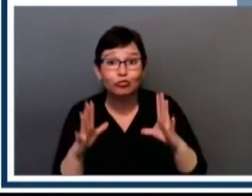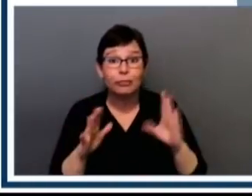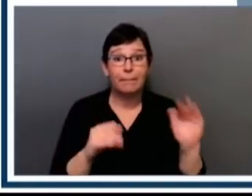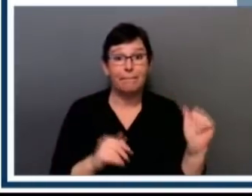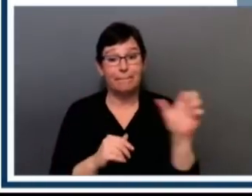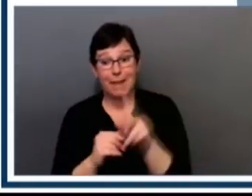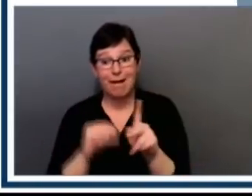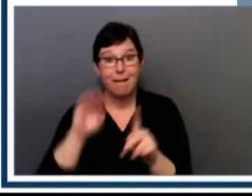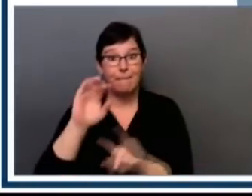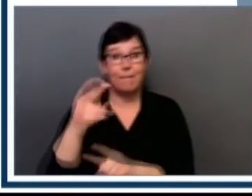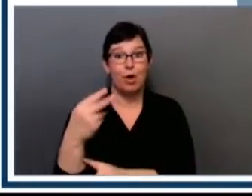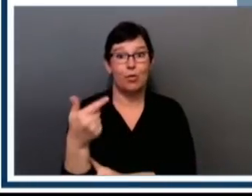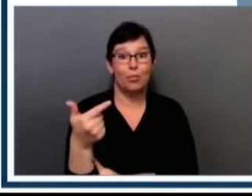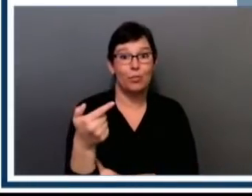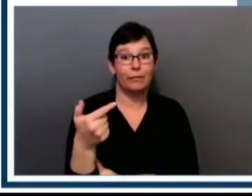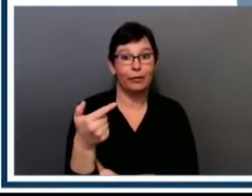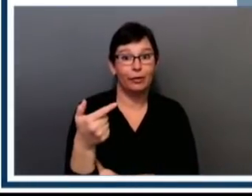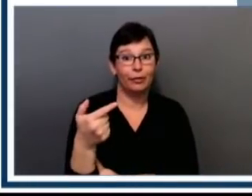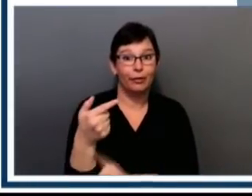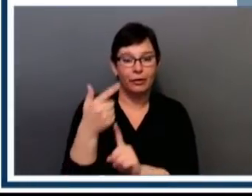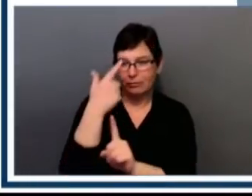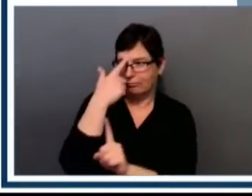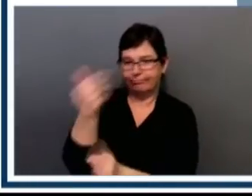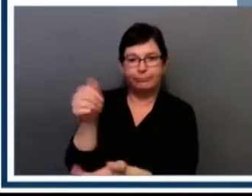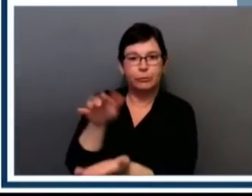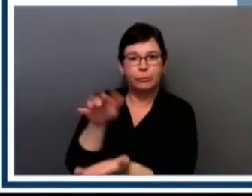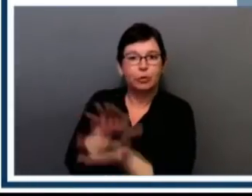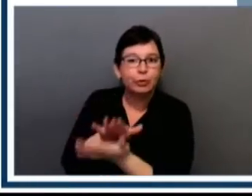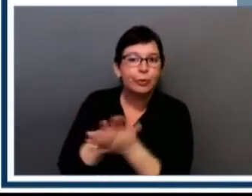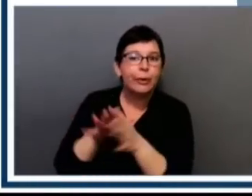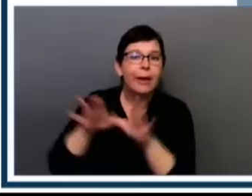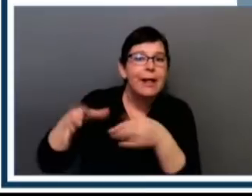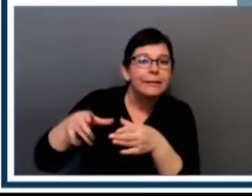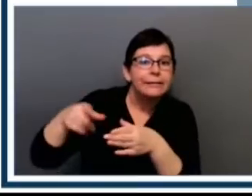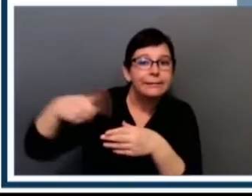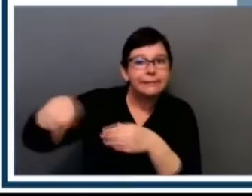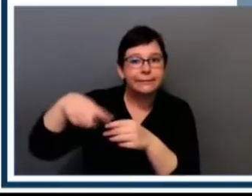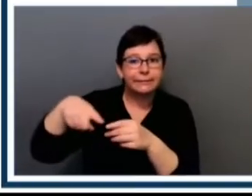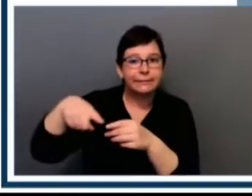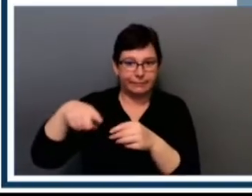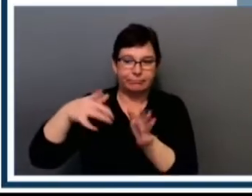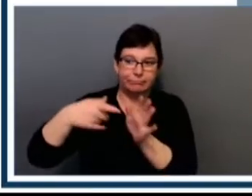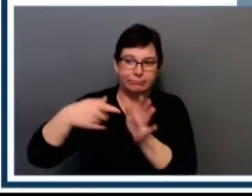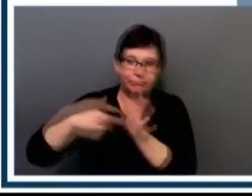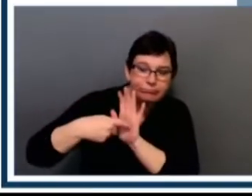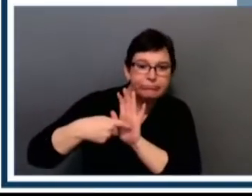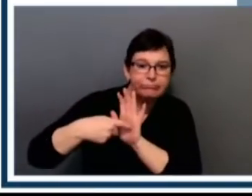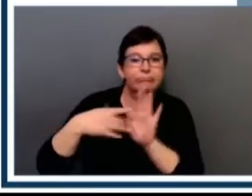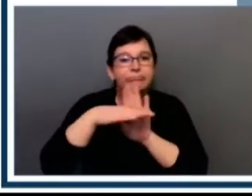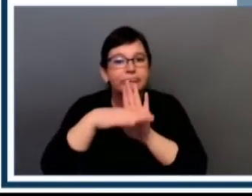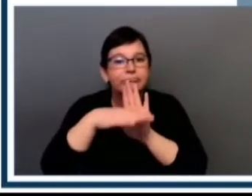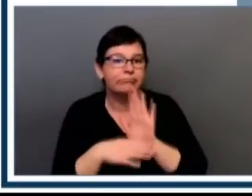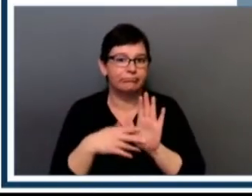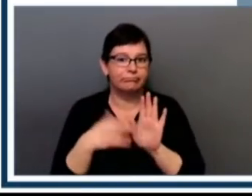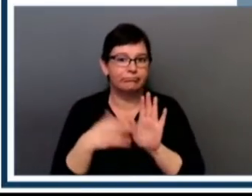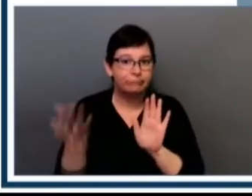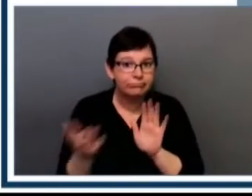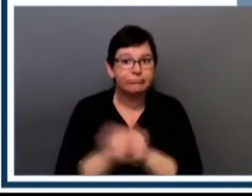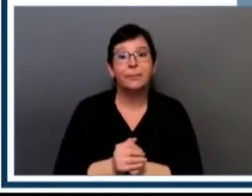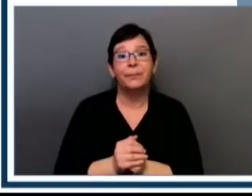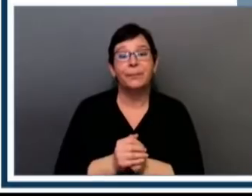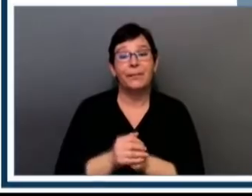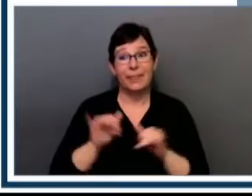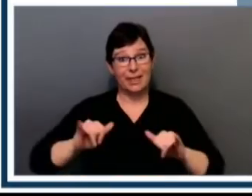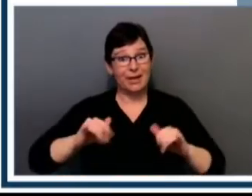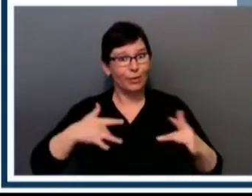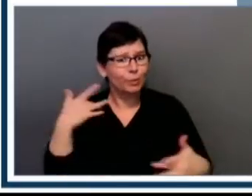It has been a long 2 years with a lot of uncertainty, stress, and heartache, and that's true for all of us. But for those who have